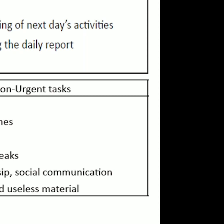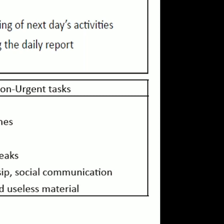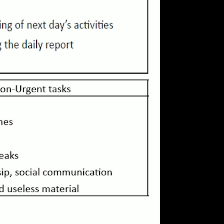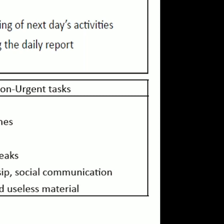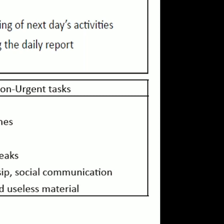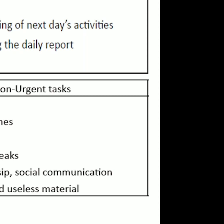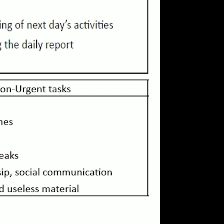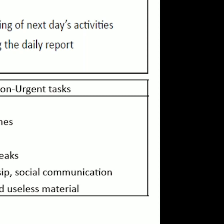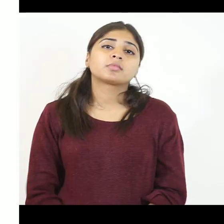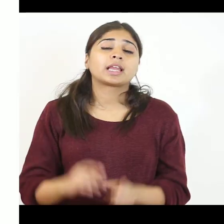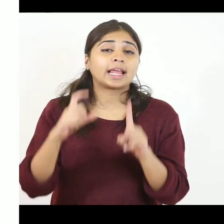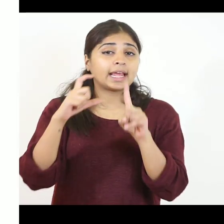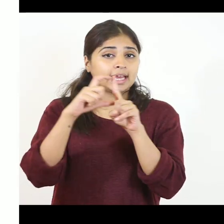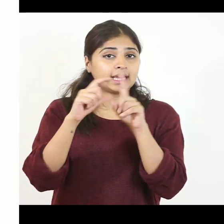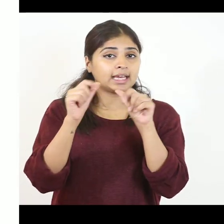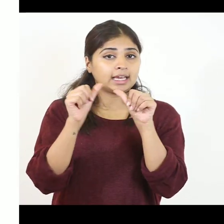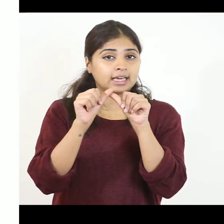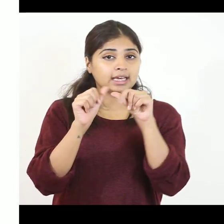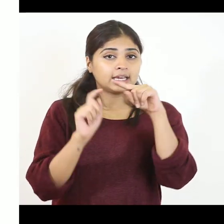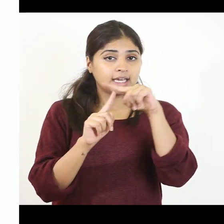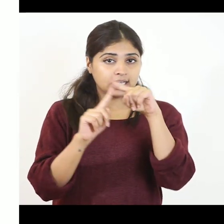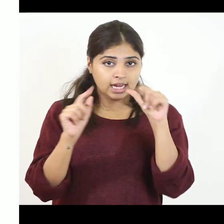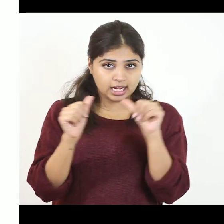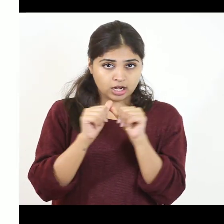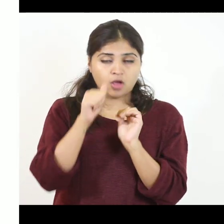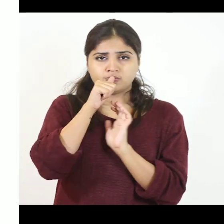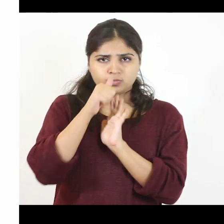Data confidentiality.